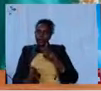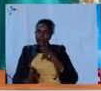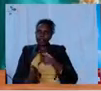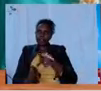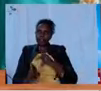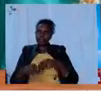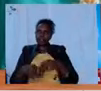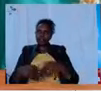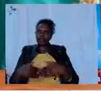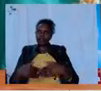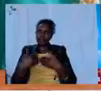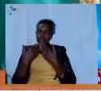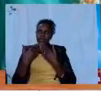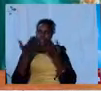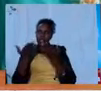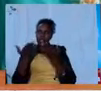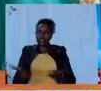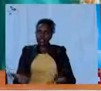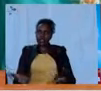Perfect